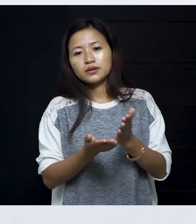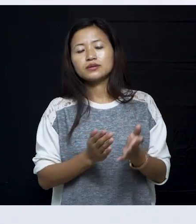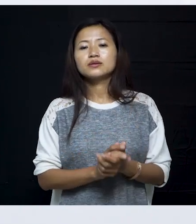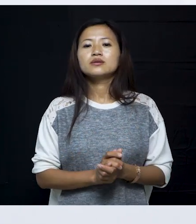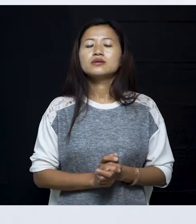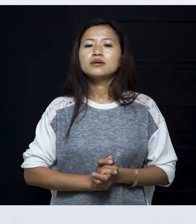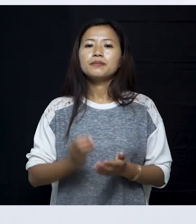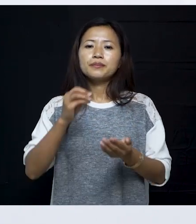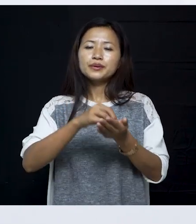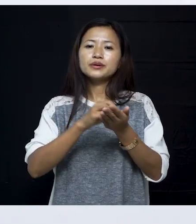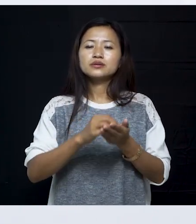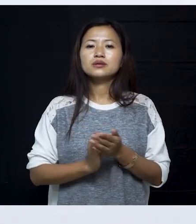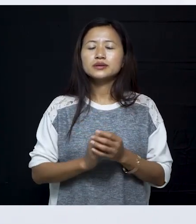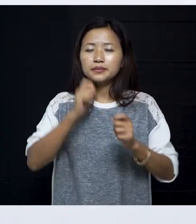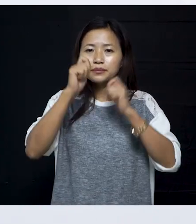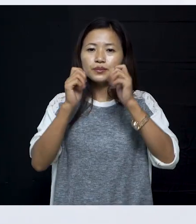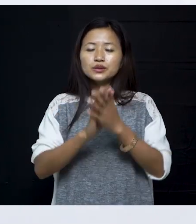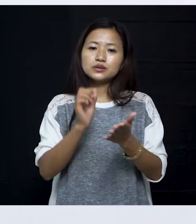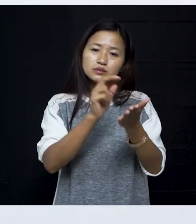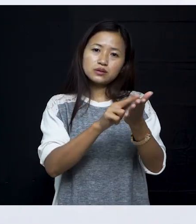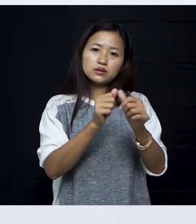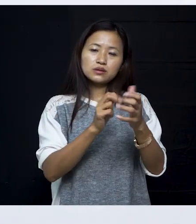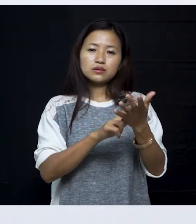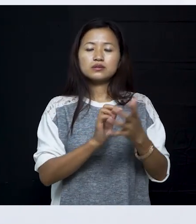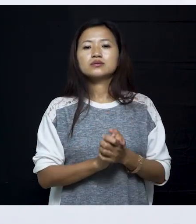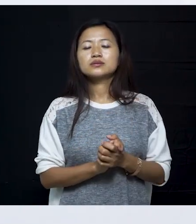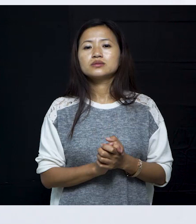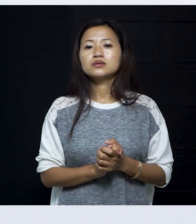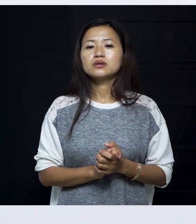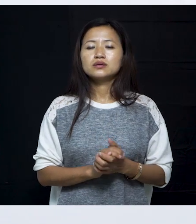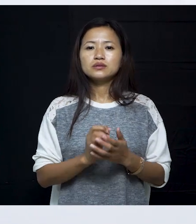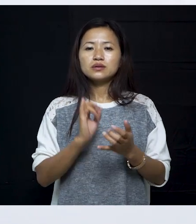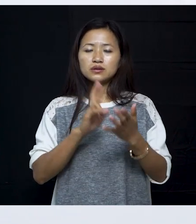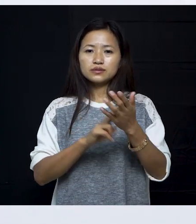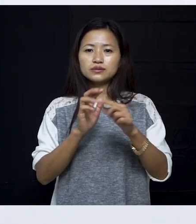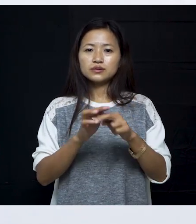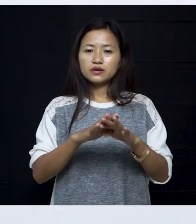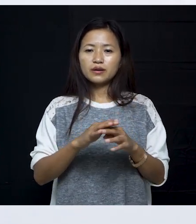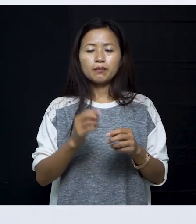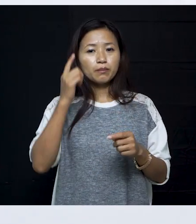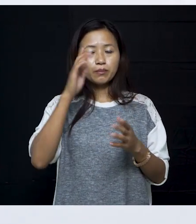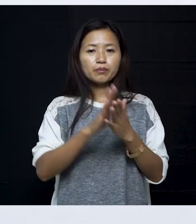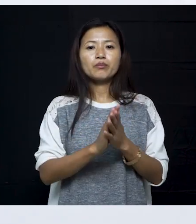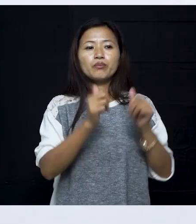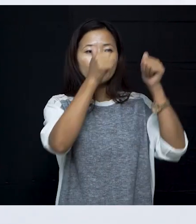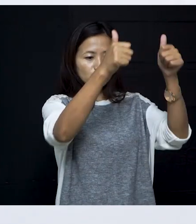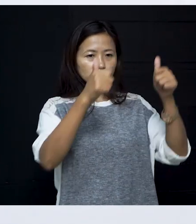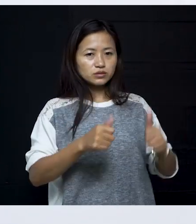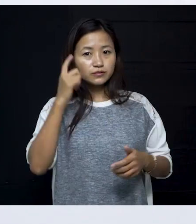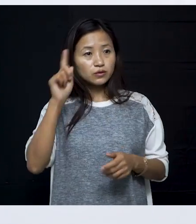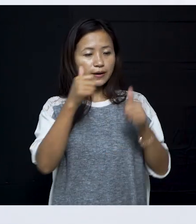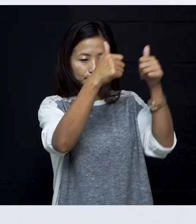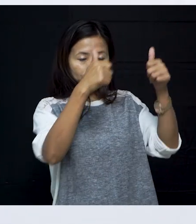mention or give the impression that this is the poster for, in fact, a poster for poster. So that's what we have